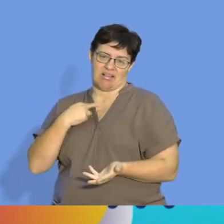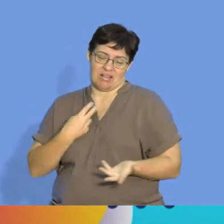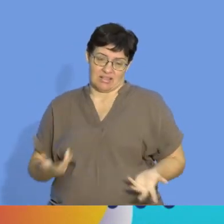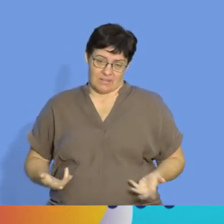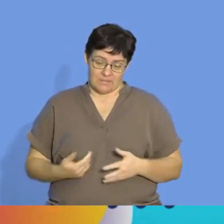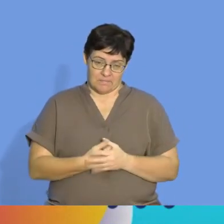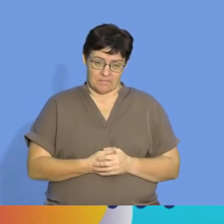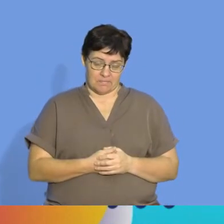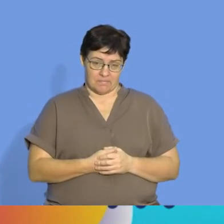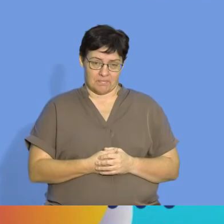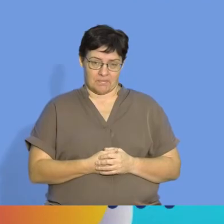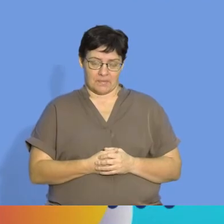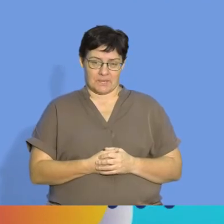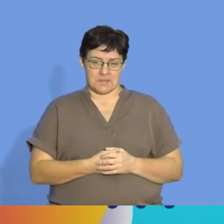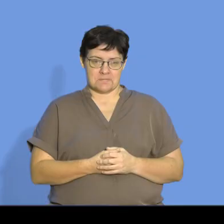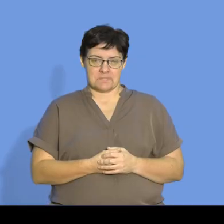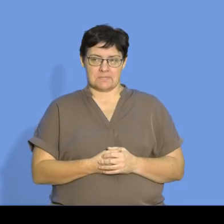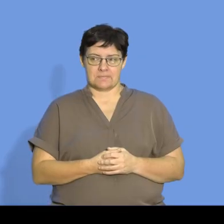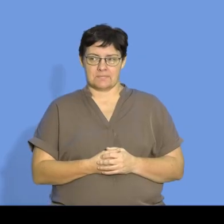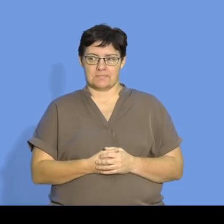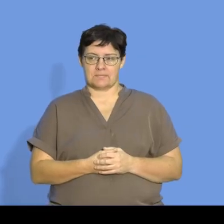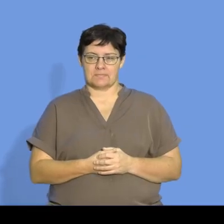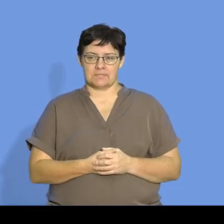actually decreased.